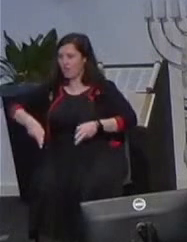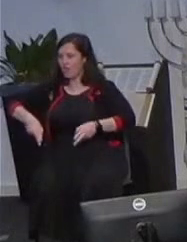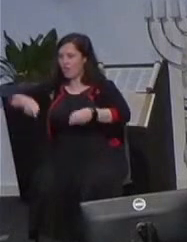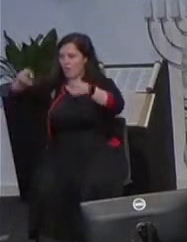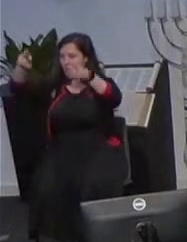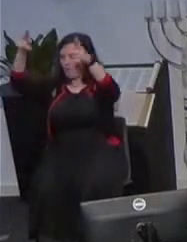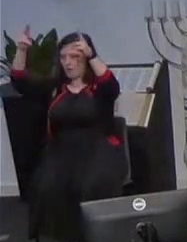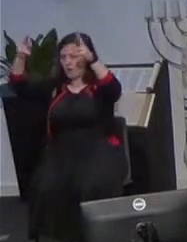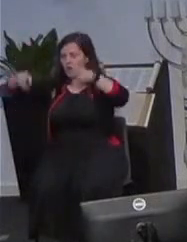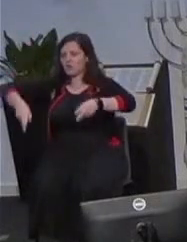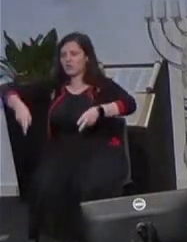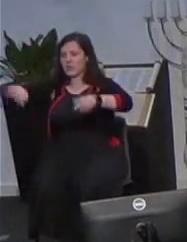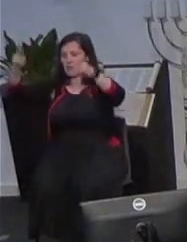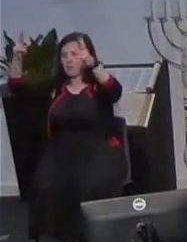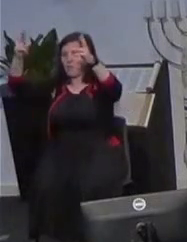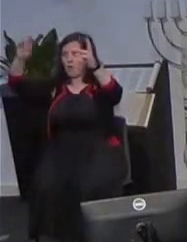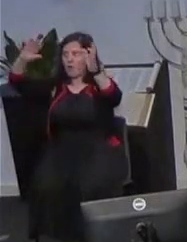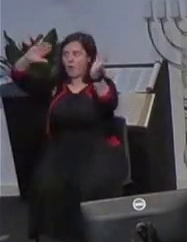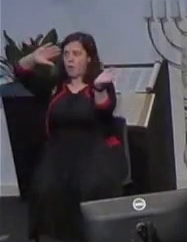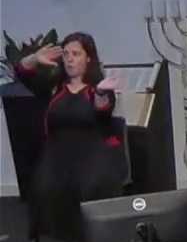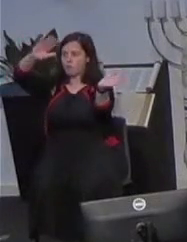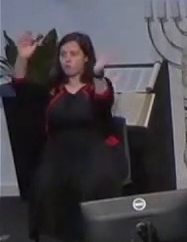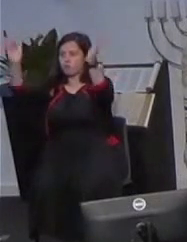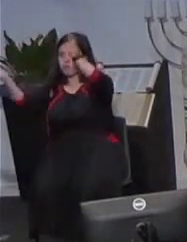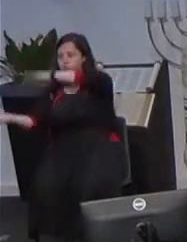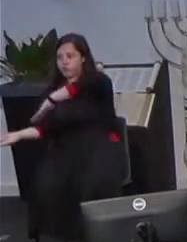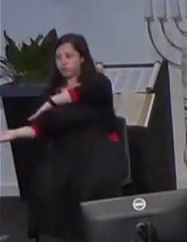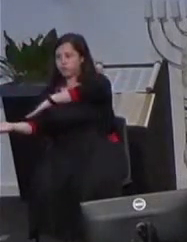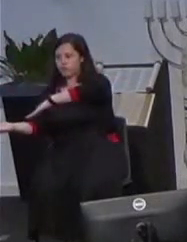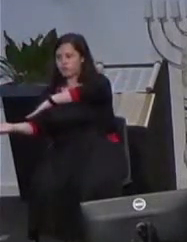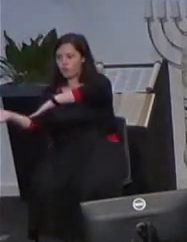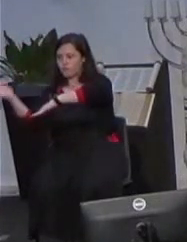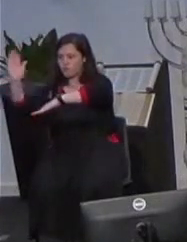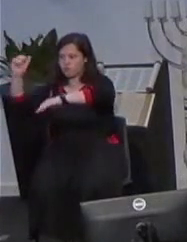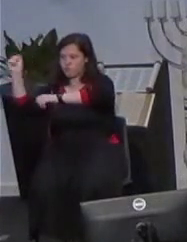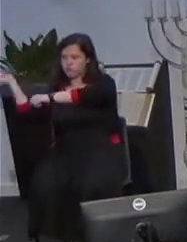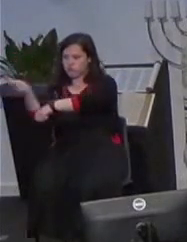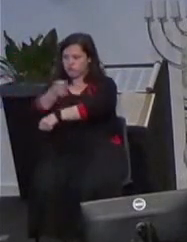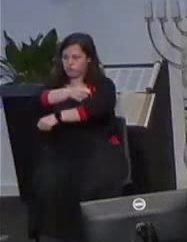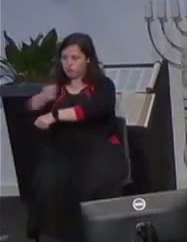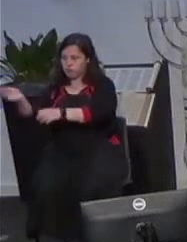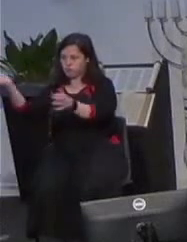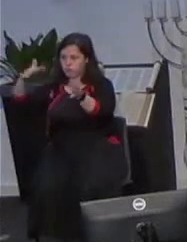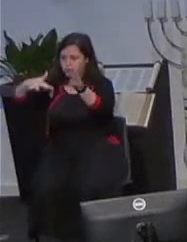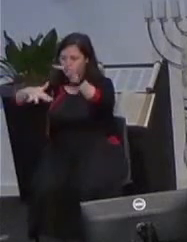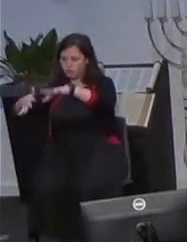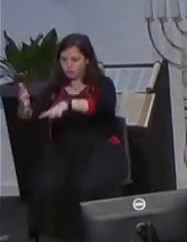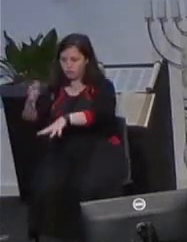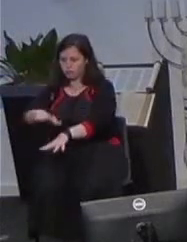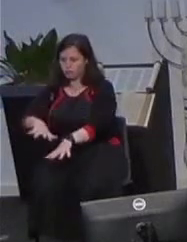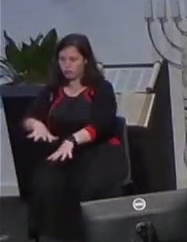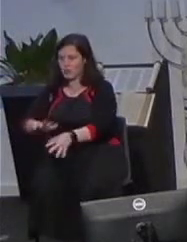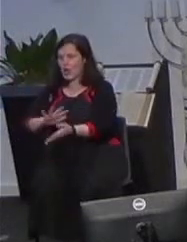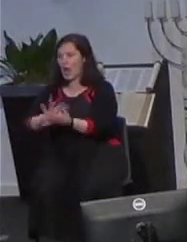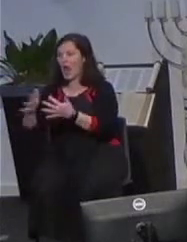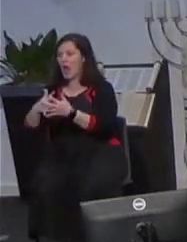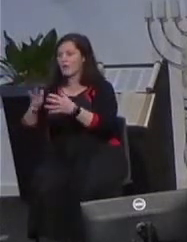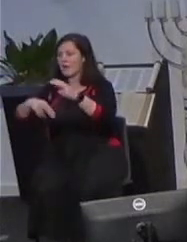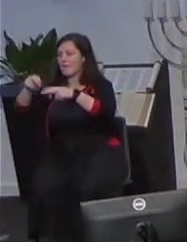great hope of Israel was that God would bring them back and he would rebuild their temple.